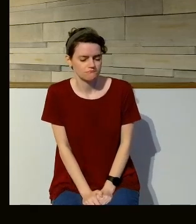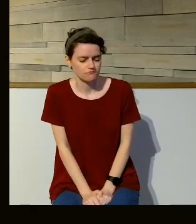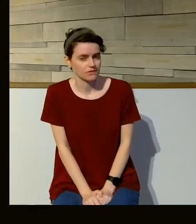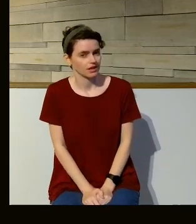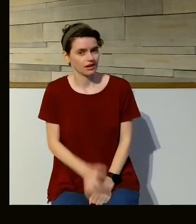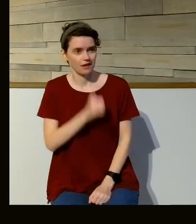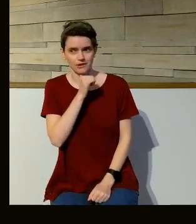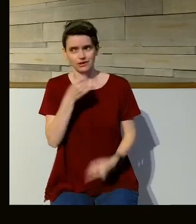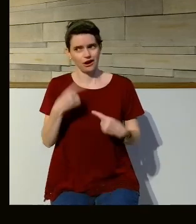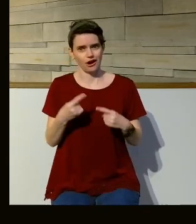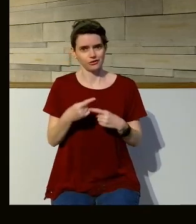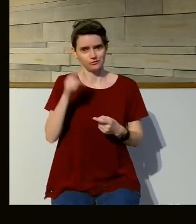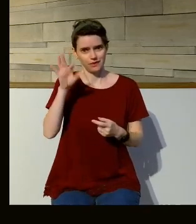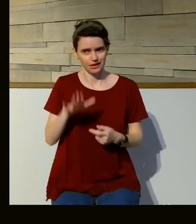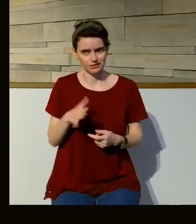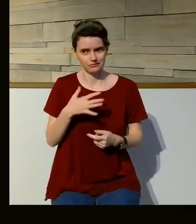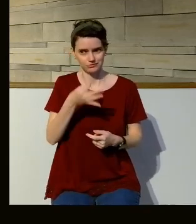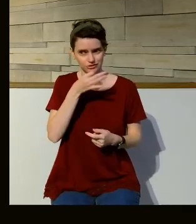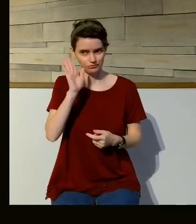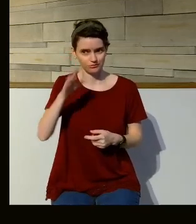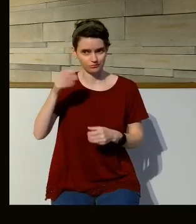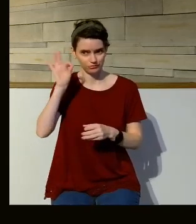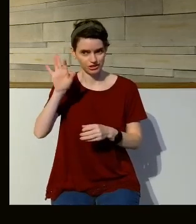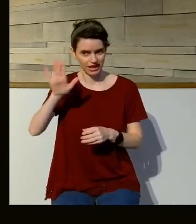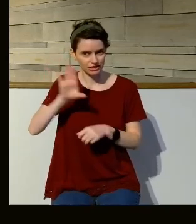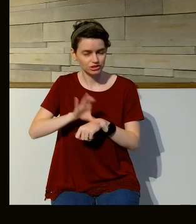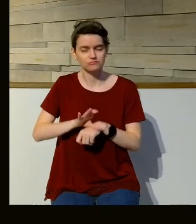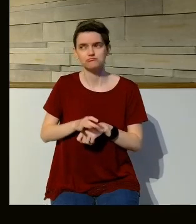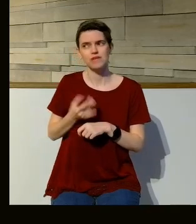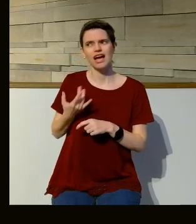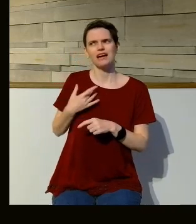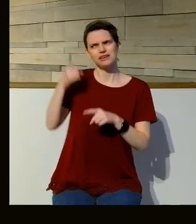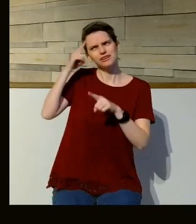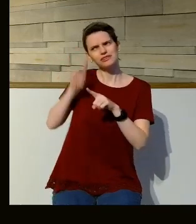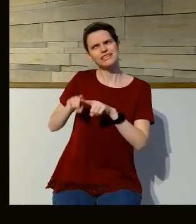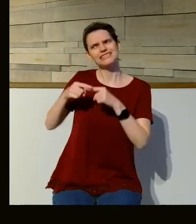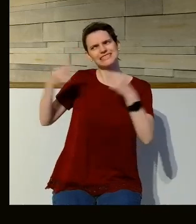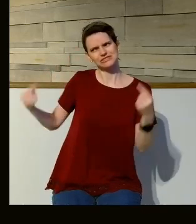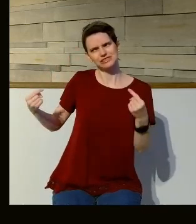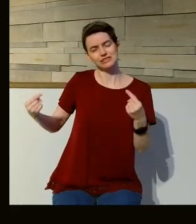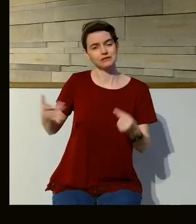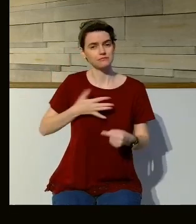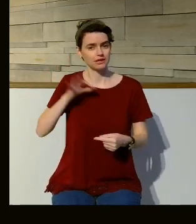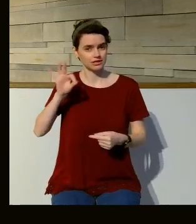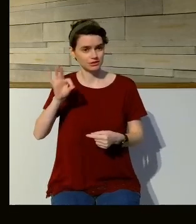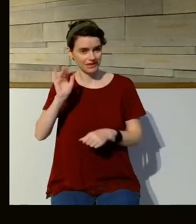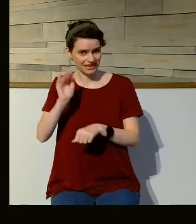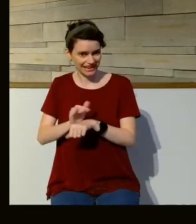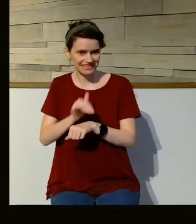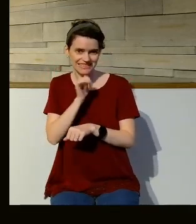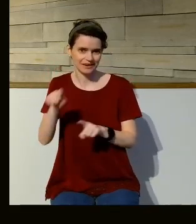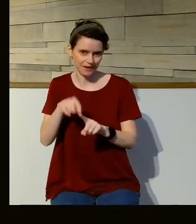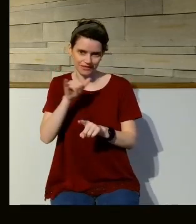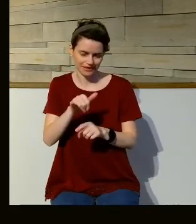I'm not going to argue with the pastor whose church I'm about to preach at, but I said, well, you know, I agree to disagree. And thankfully, my sermon that night wasn't on apologetics,